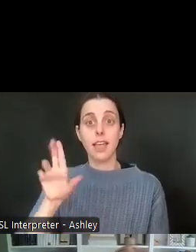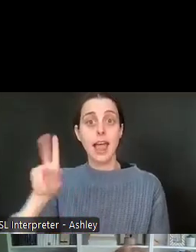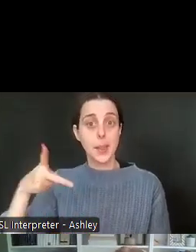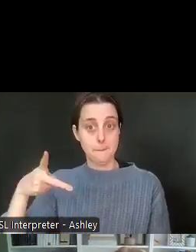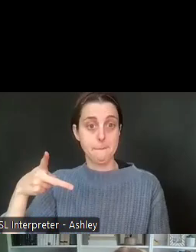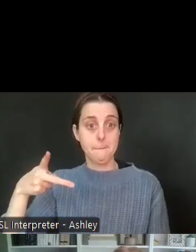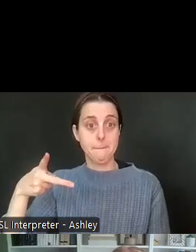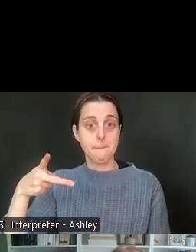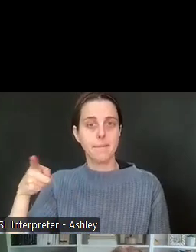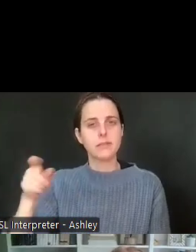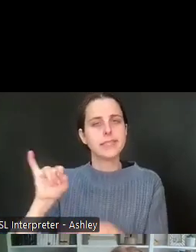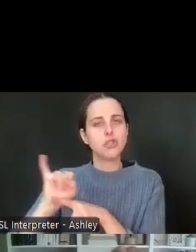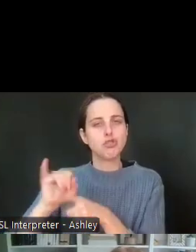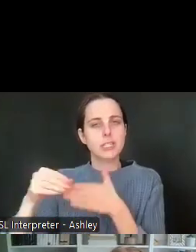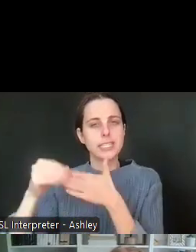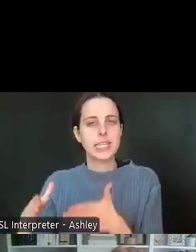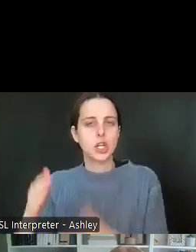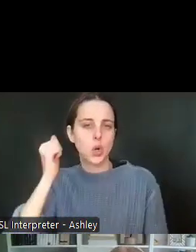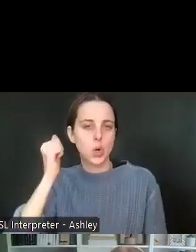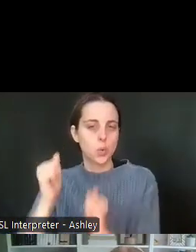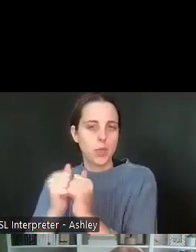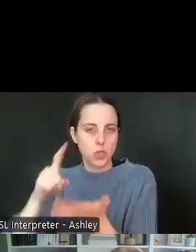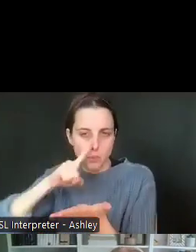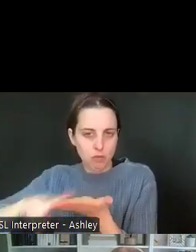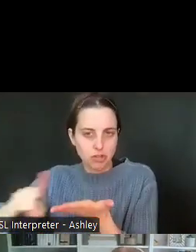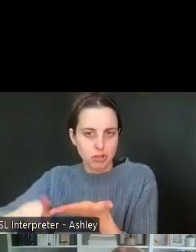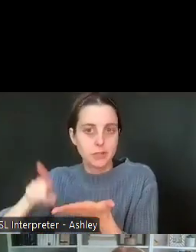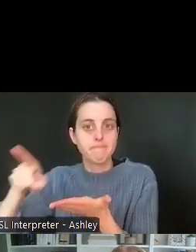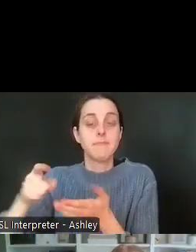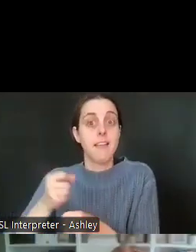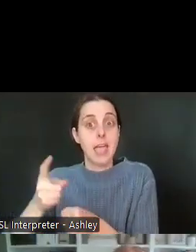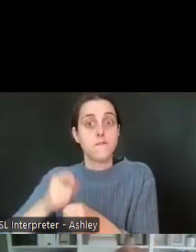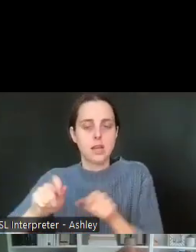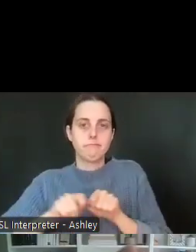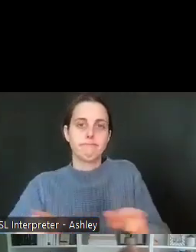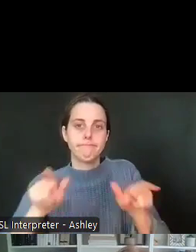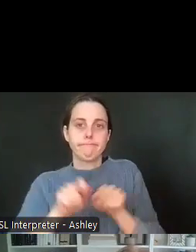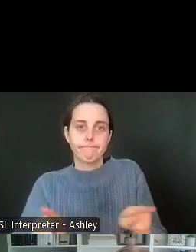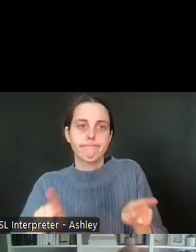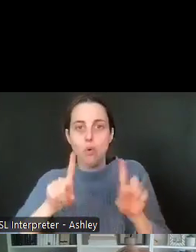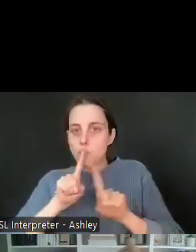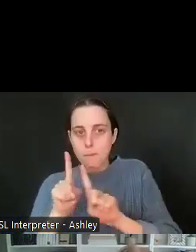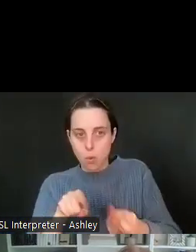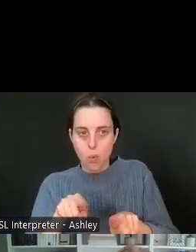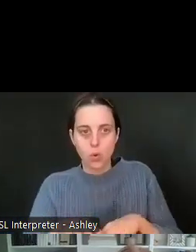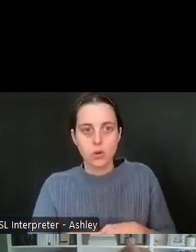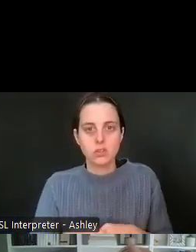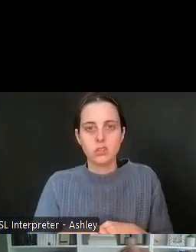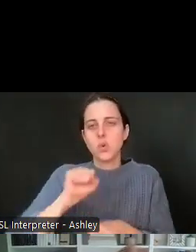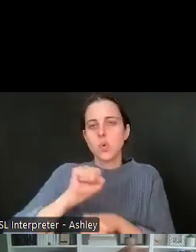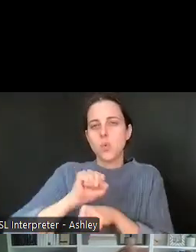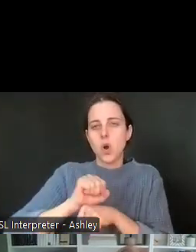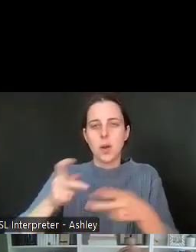research, they put out a State of the Global Workforce report. And you heard in the introduction that I'm a public service